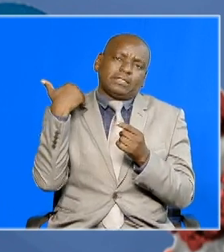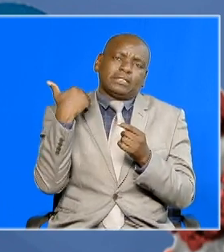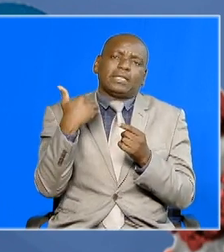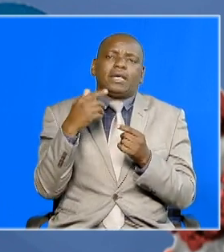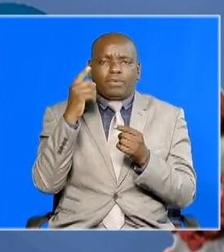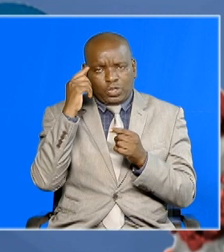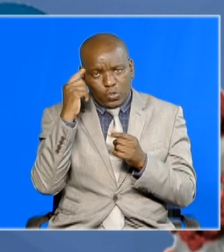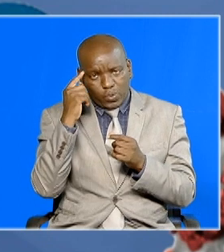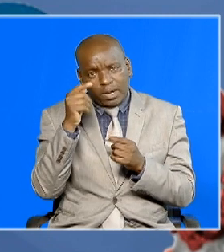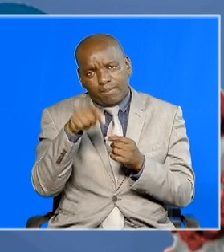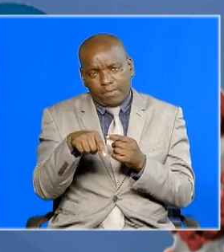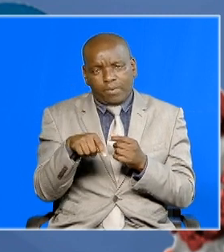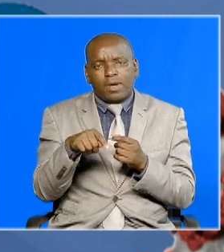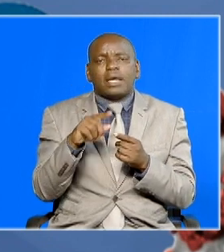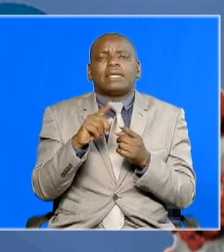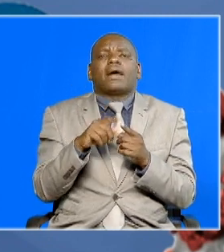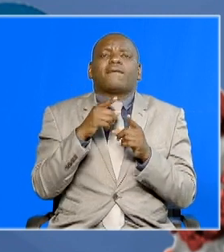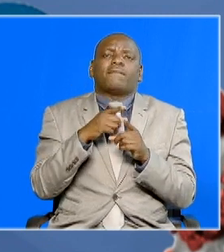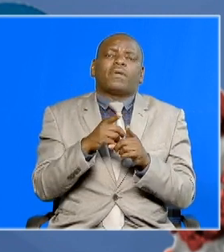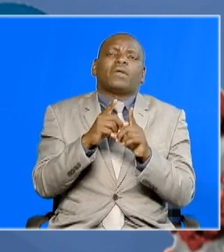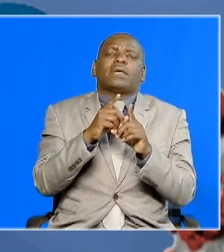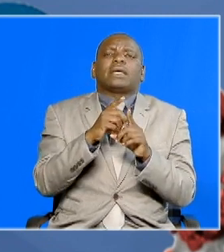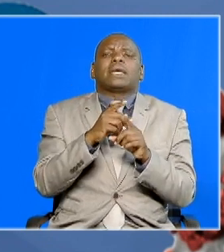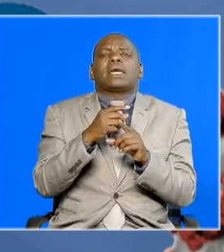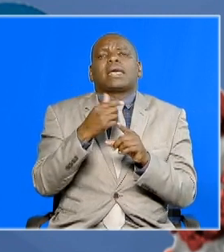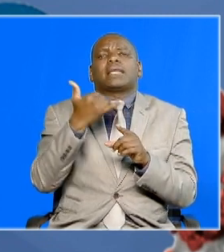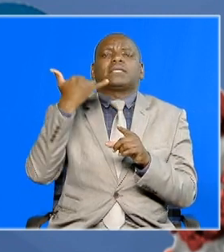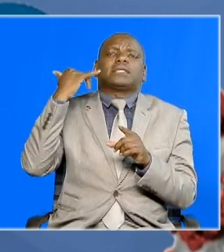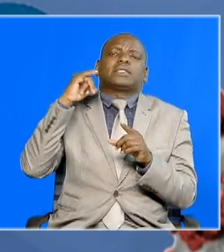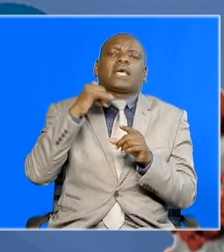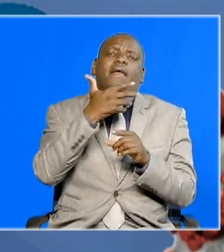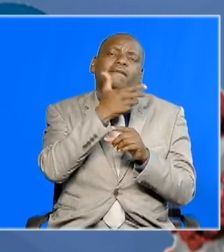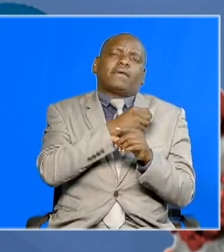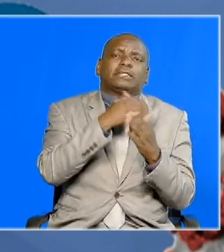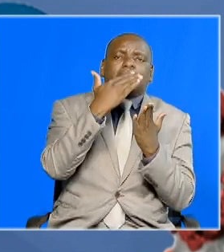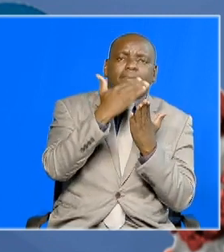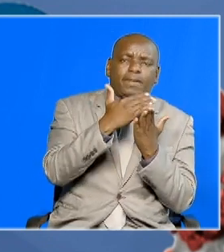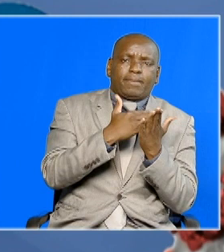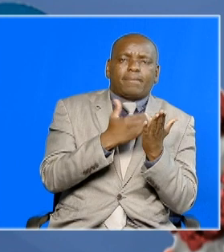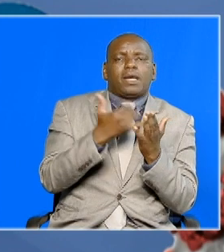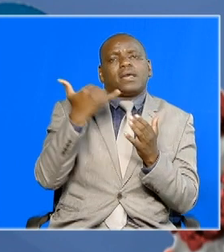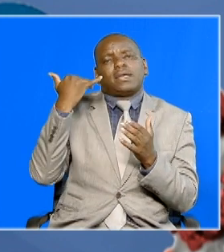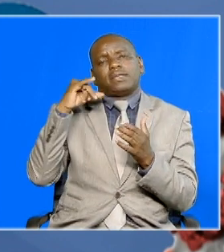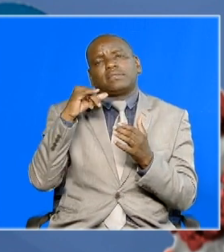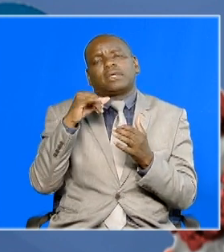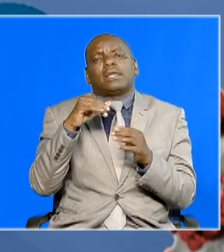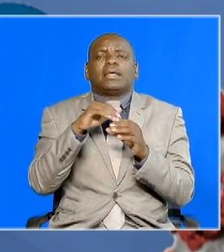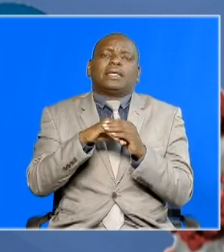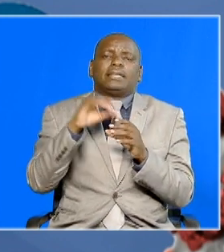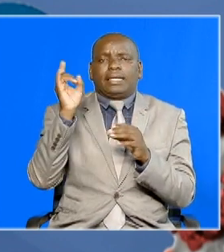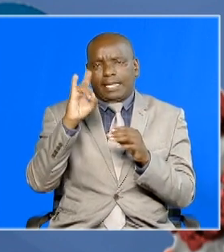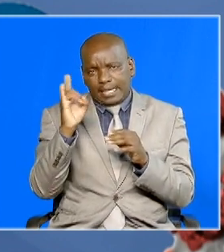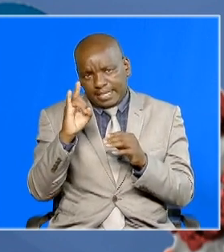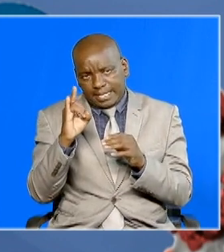very familiar with. So following yesterday's vaccine program rollout launch, which took place at Wilkins